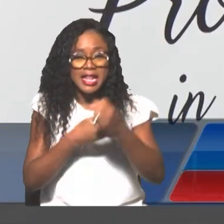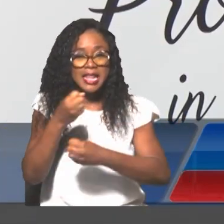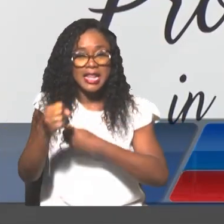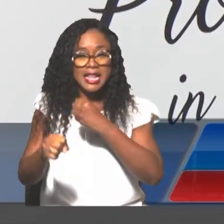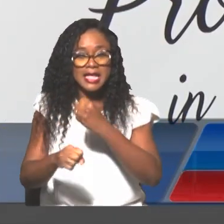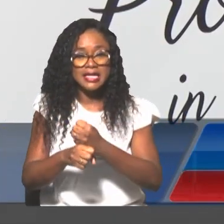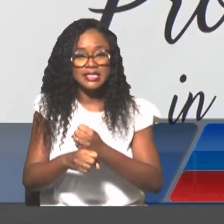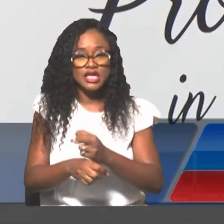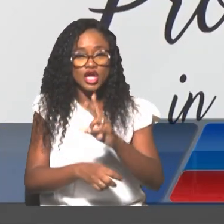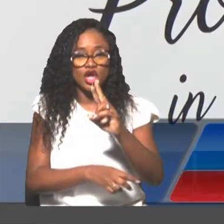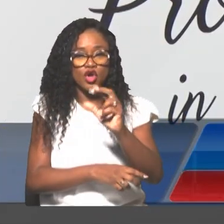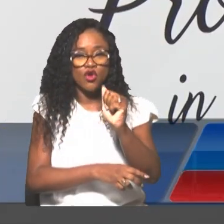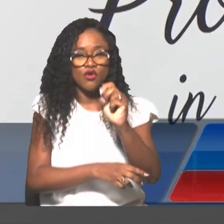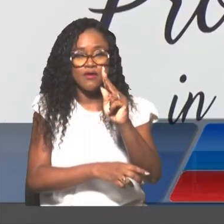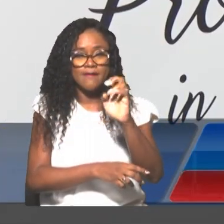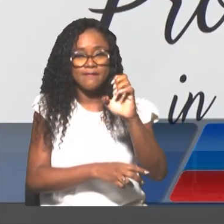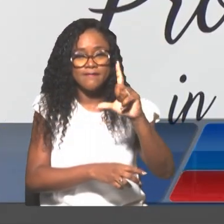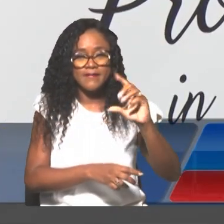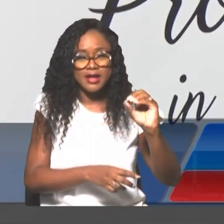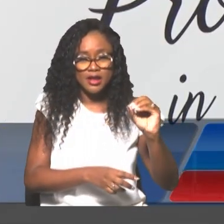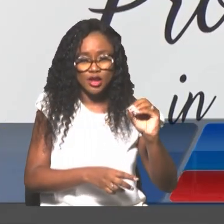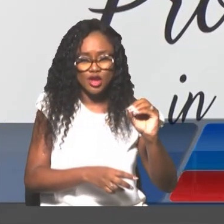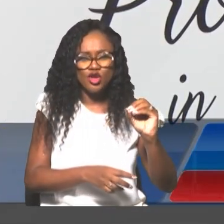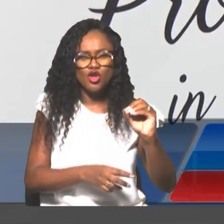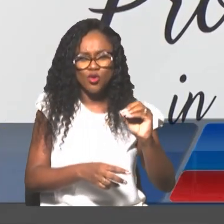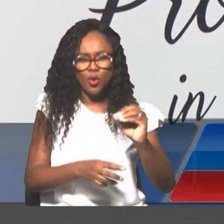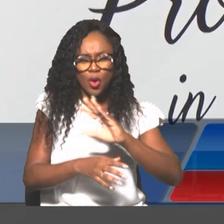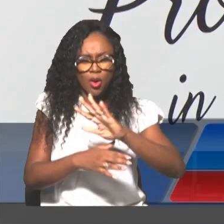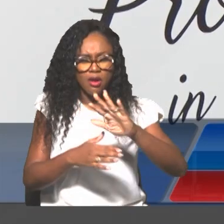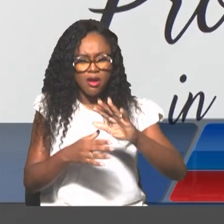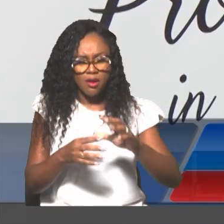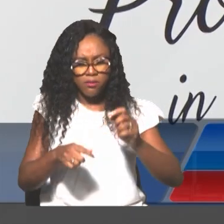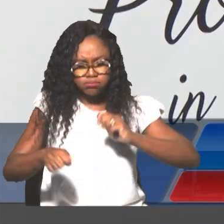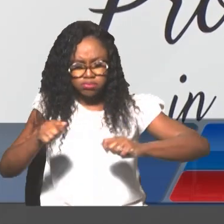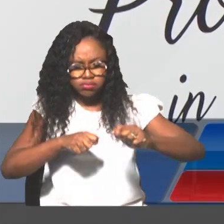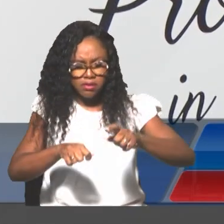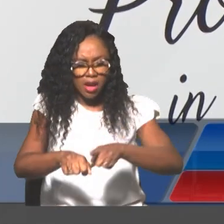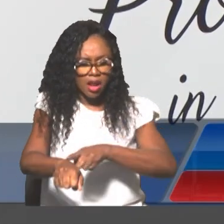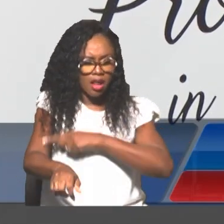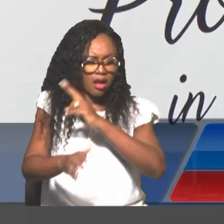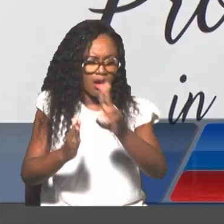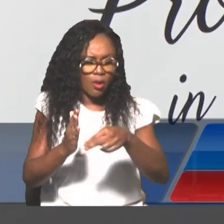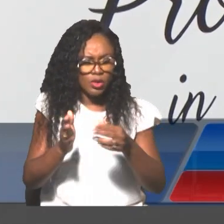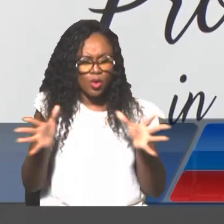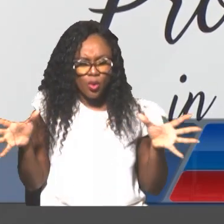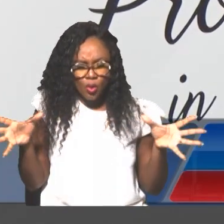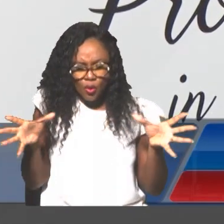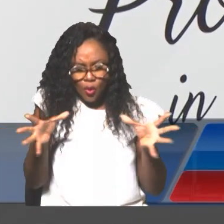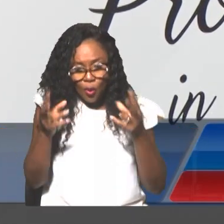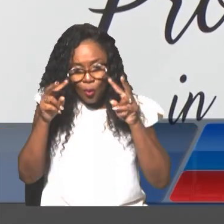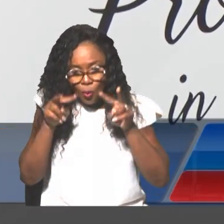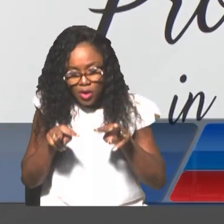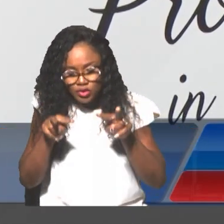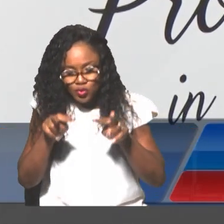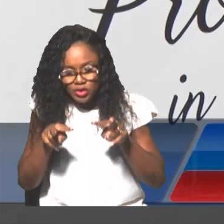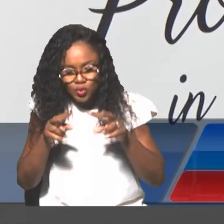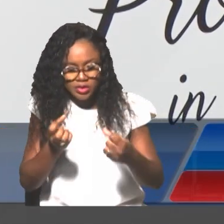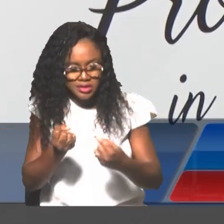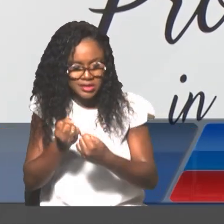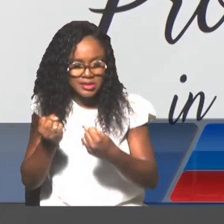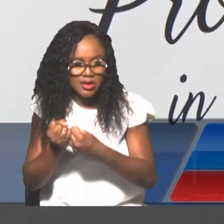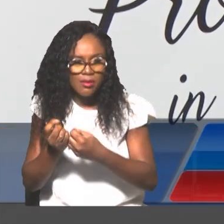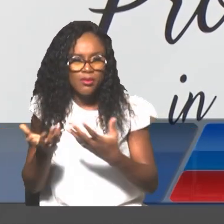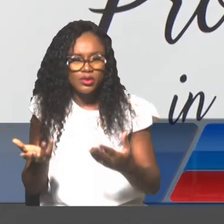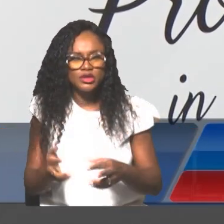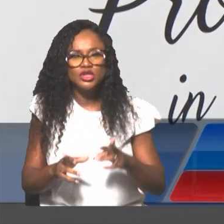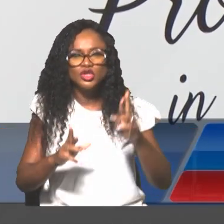Riguello attempted his Guinness World Record feat, and how the whole country came together to support that. And we just hope that Pan, in spite of all the ills